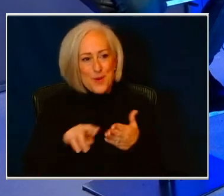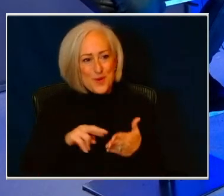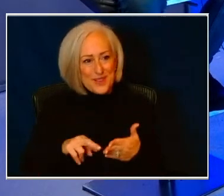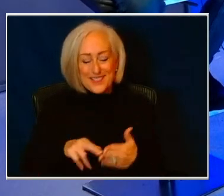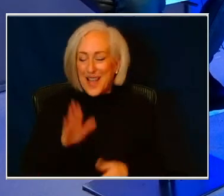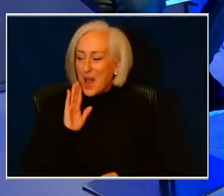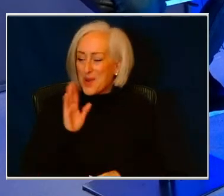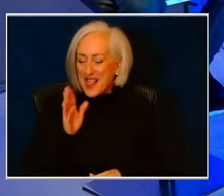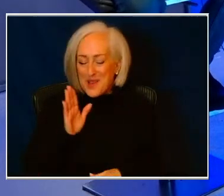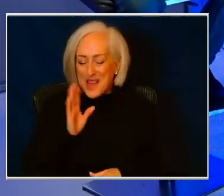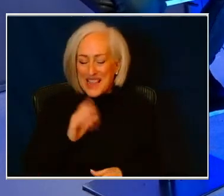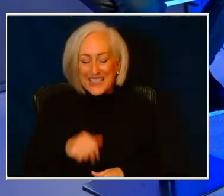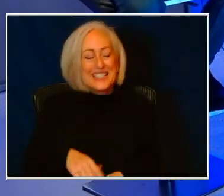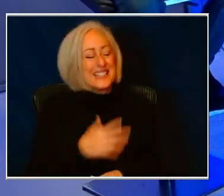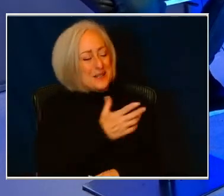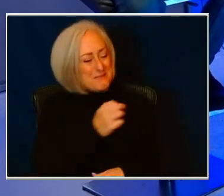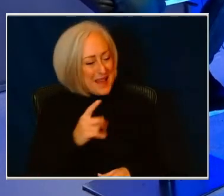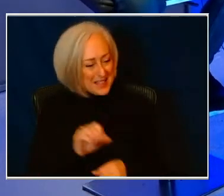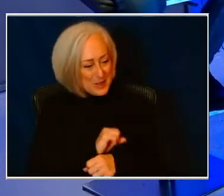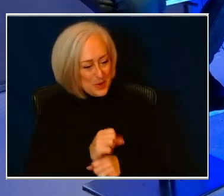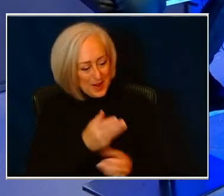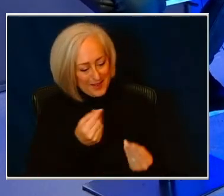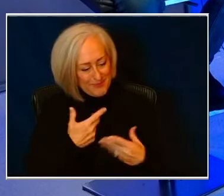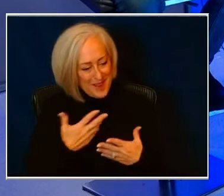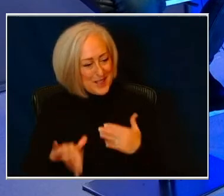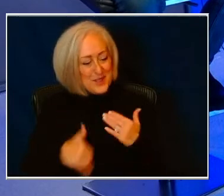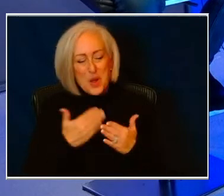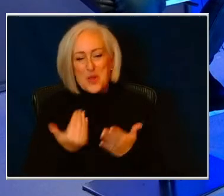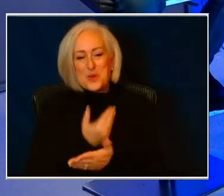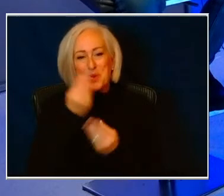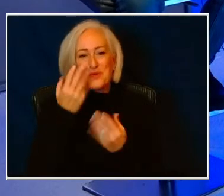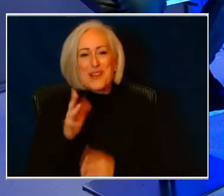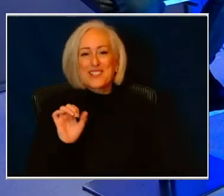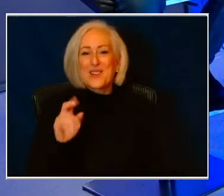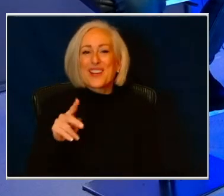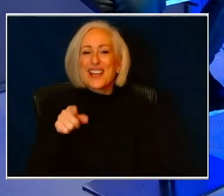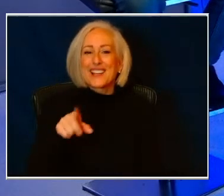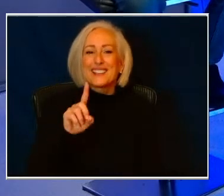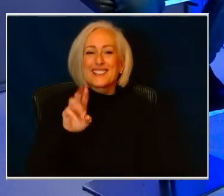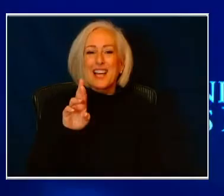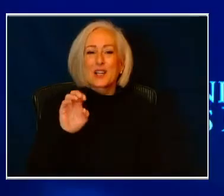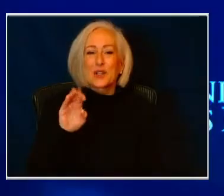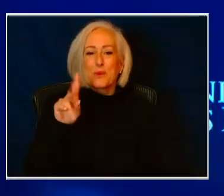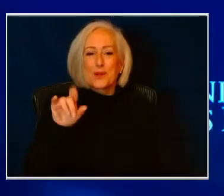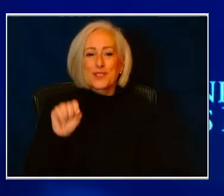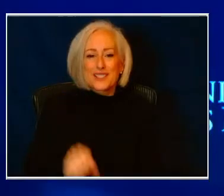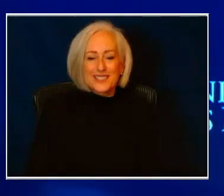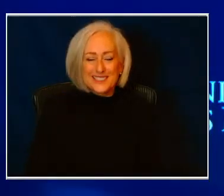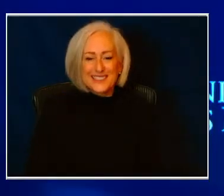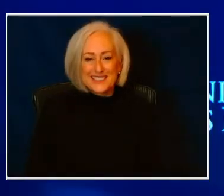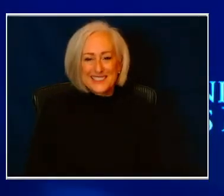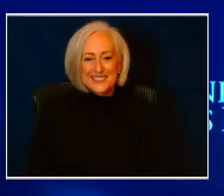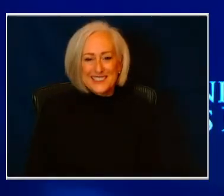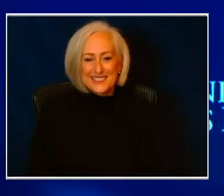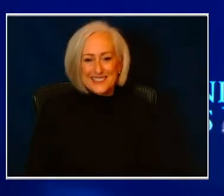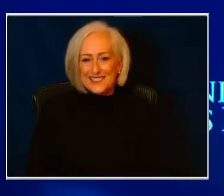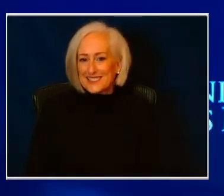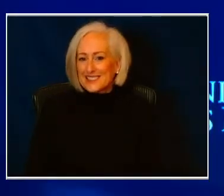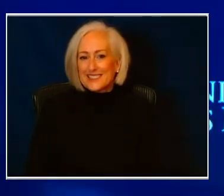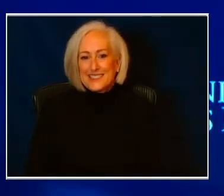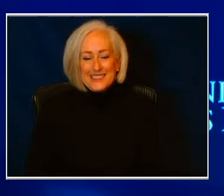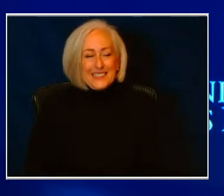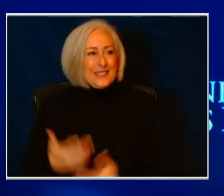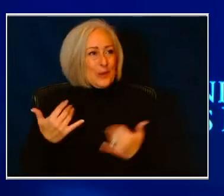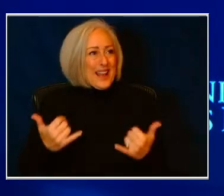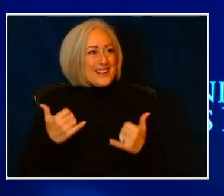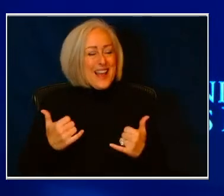back to work, and then come back and give us all We'll the be good happy to. information. Okay, Dr. Burns. Oh, I'd say it's just never been a more hopeful, exciting time,